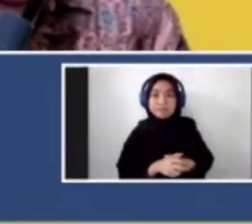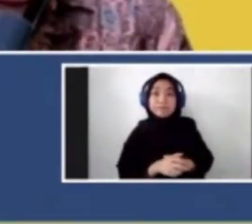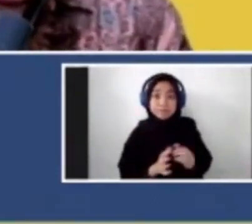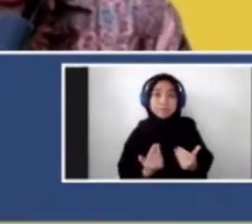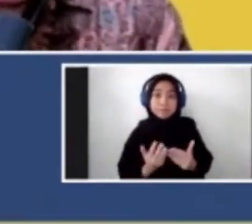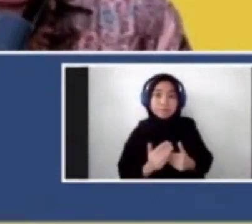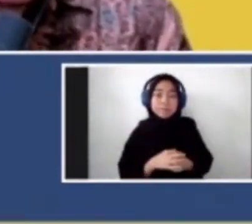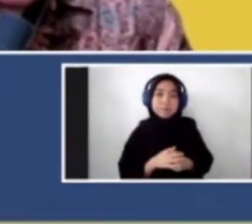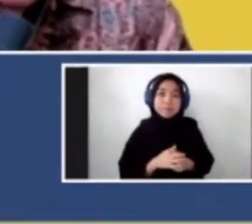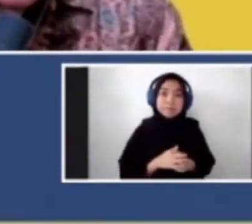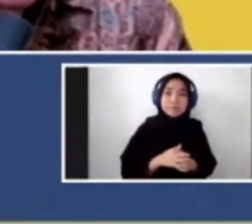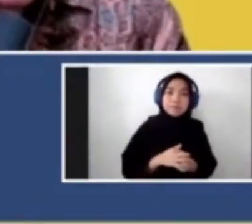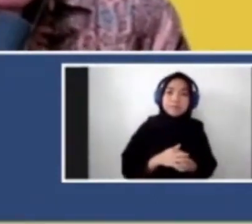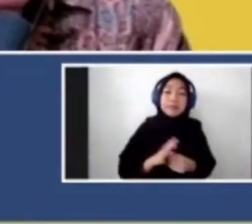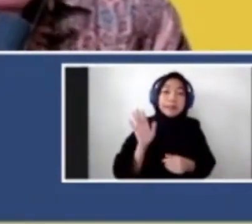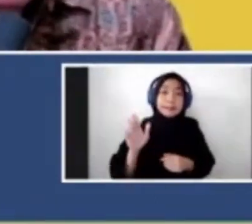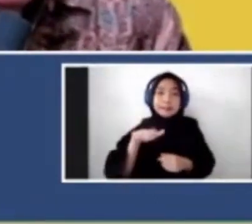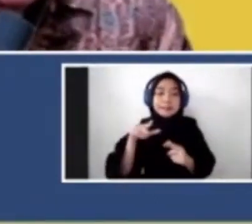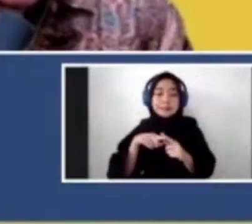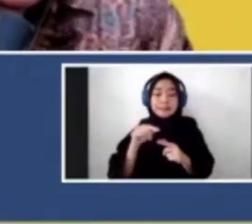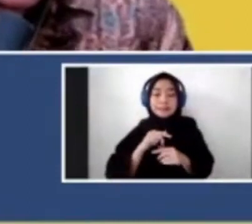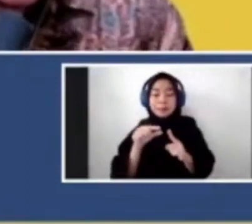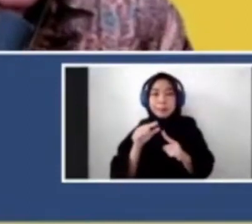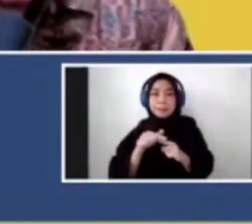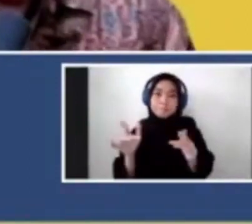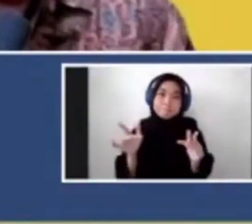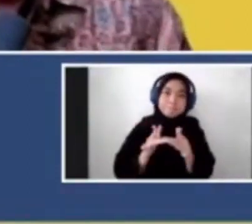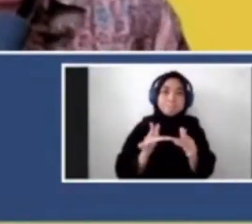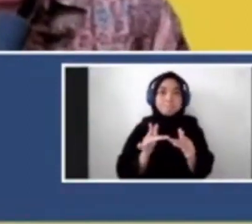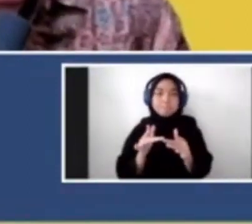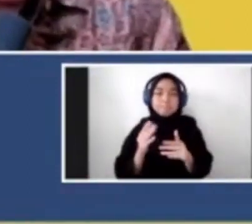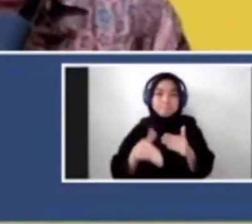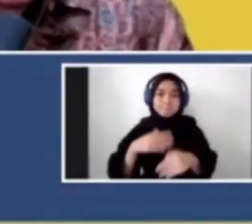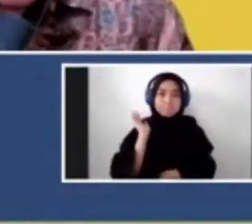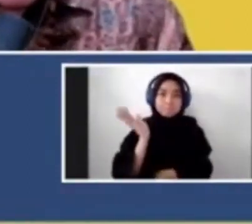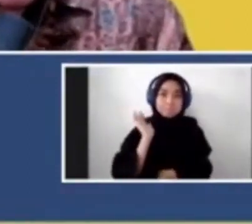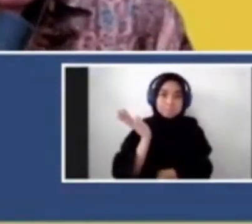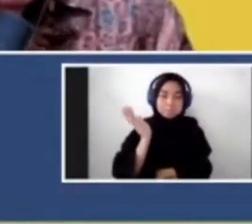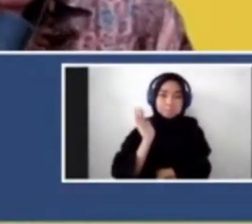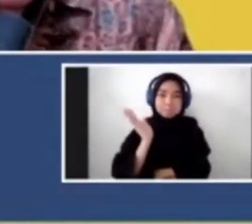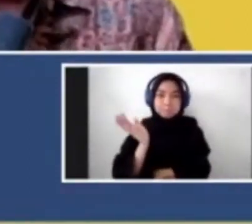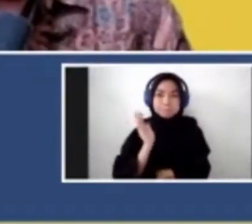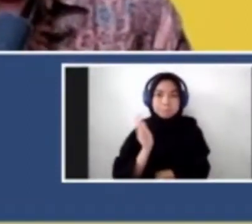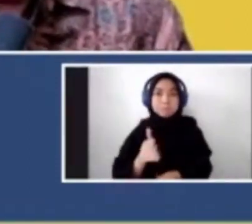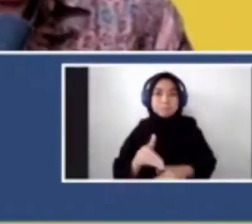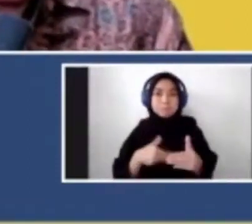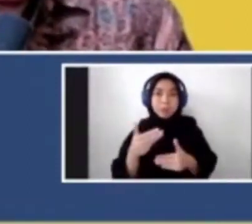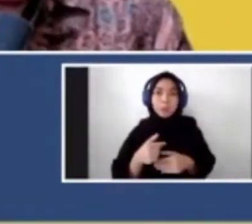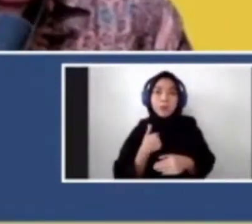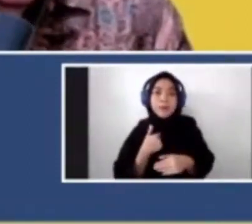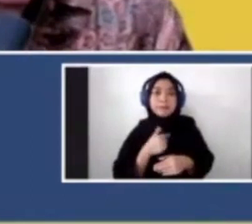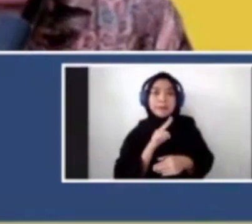So when Dr. Zarza can rejoin us later, we can just explain the question to her